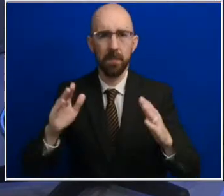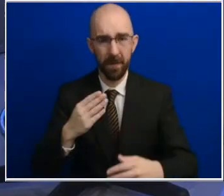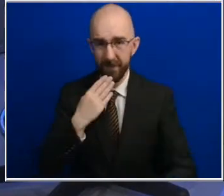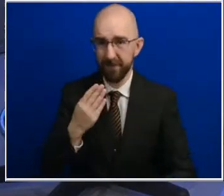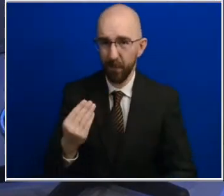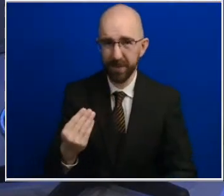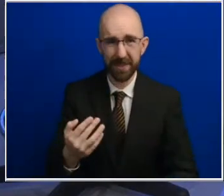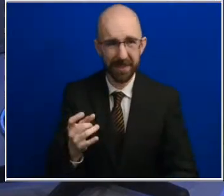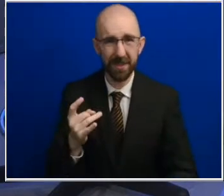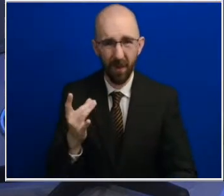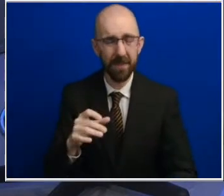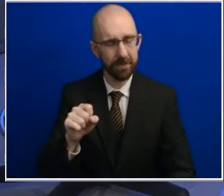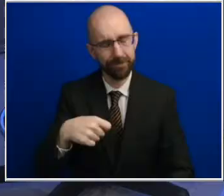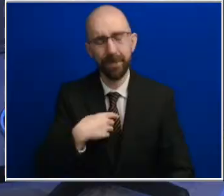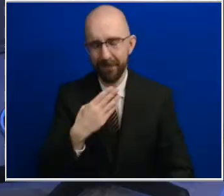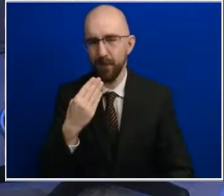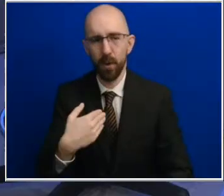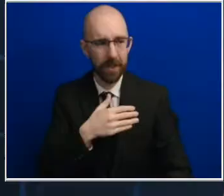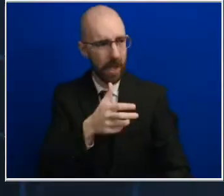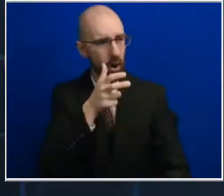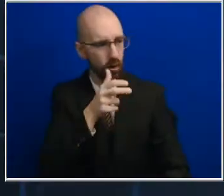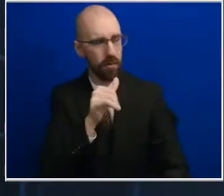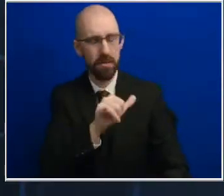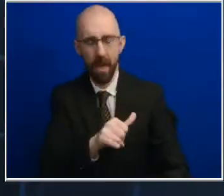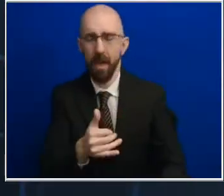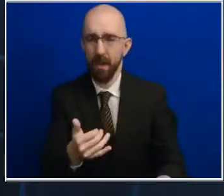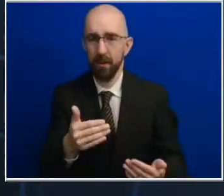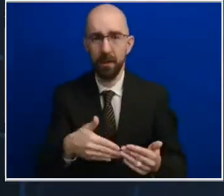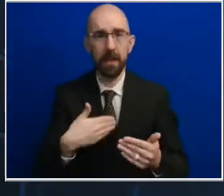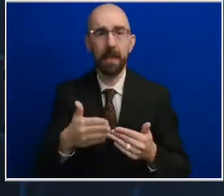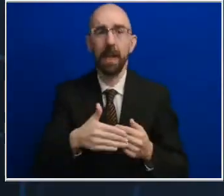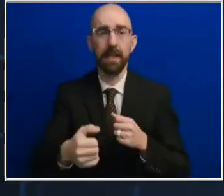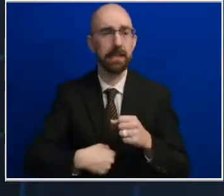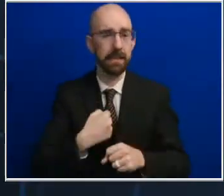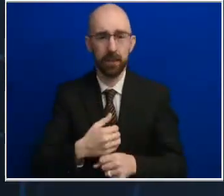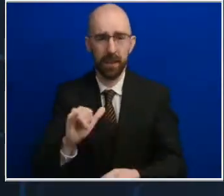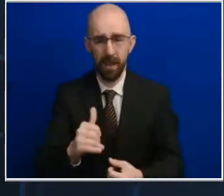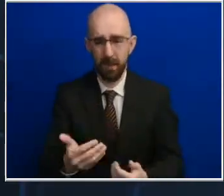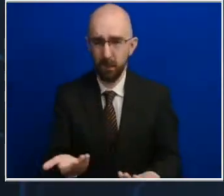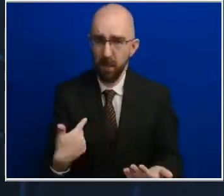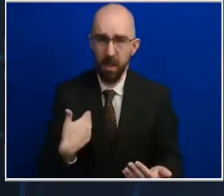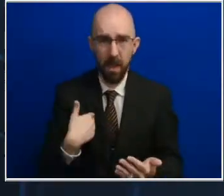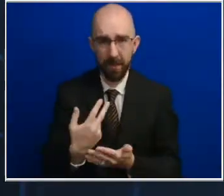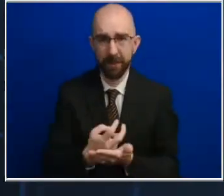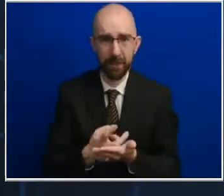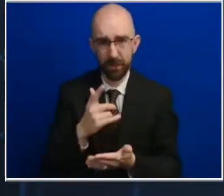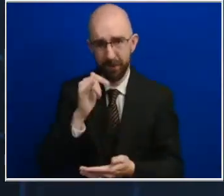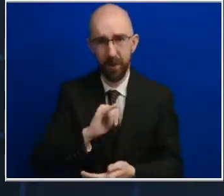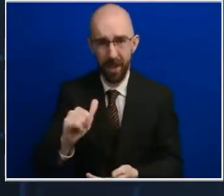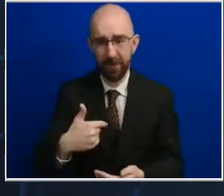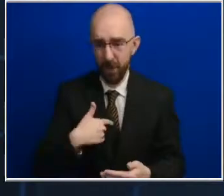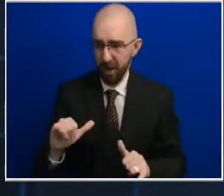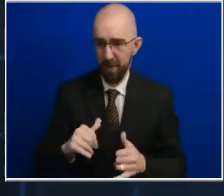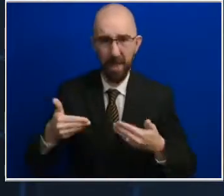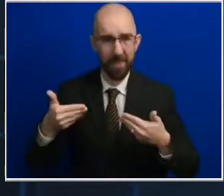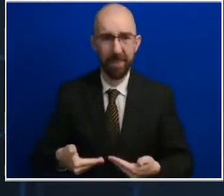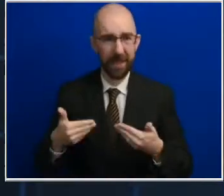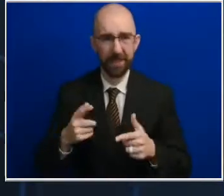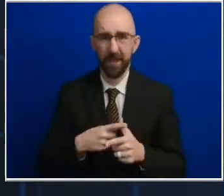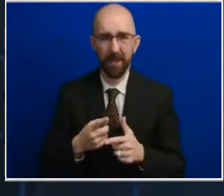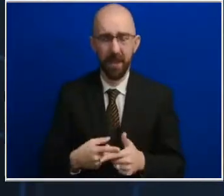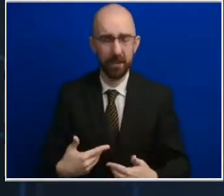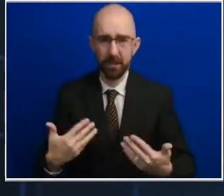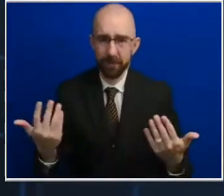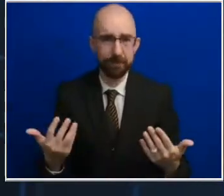that? 14 when I heard that. And so then the next years, it was just like, well, if I'm going to have seizures forever and I'm going to be like this, then, you know, I ended up, you